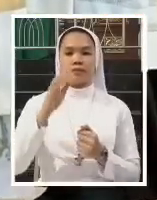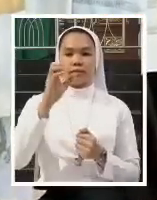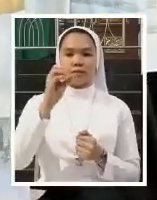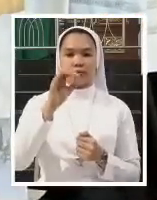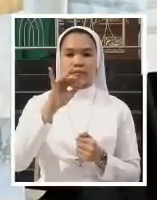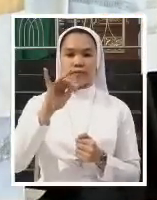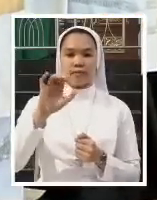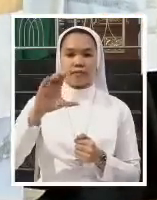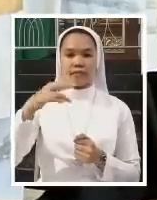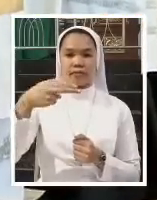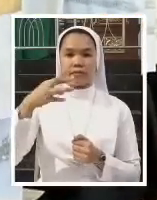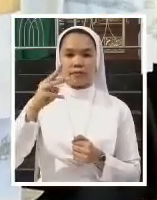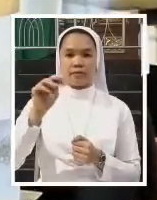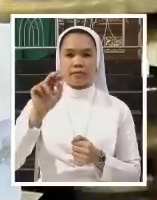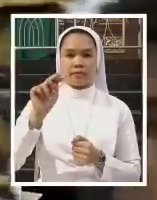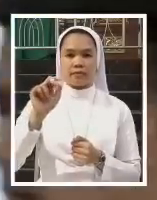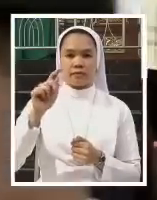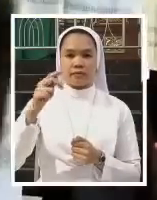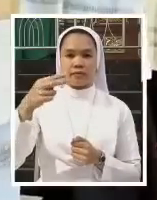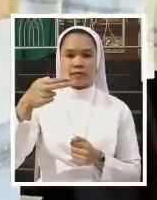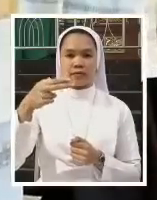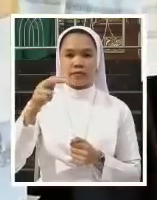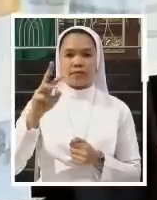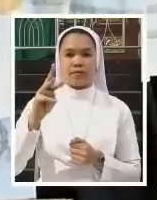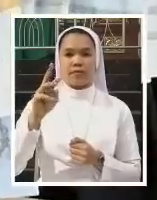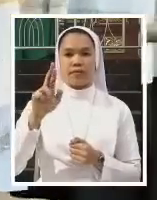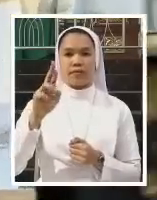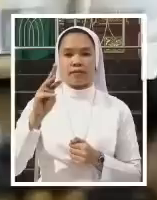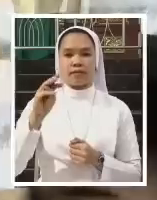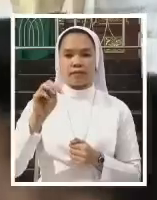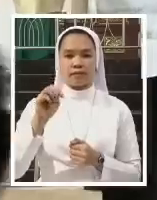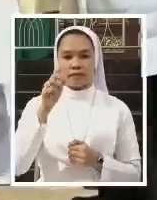Olium catechumenorum.